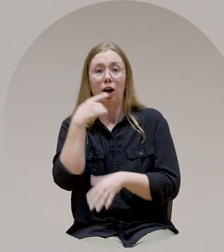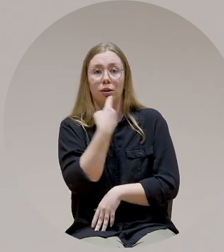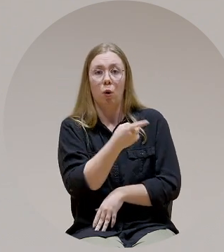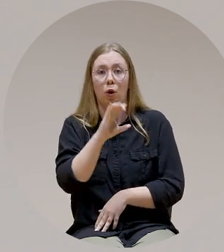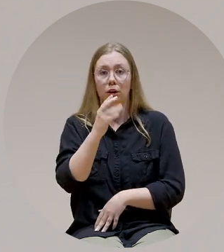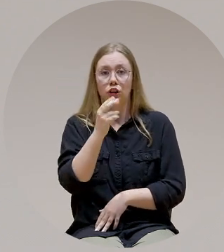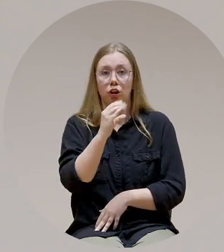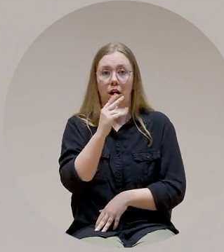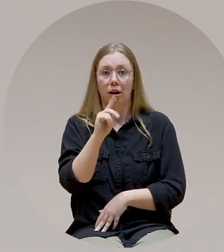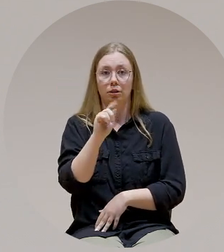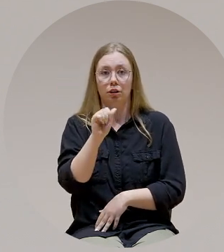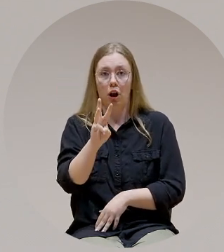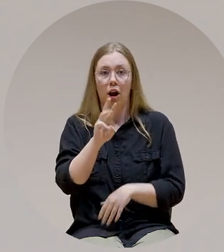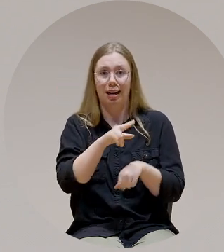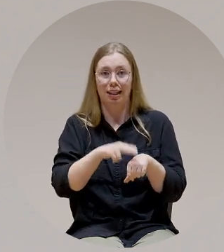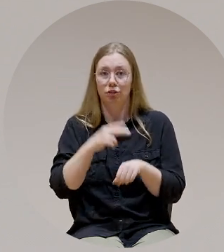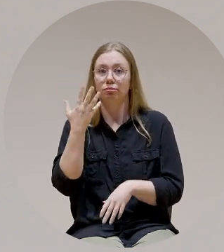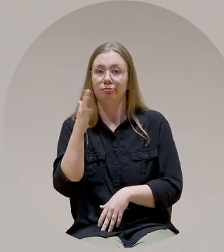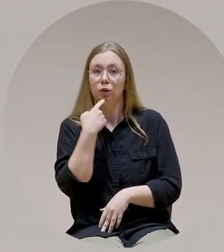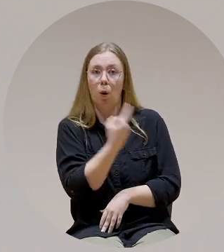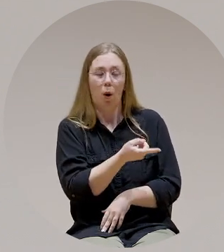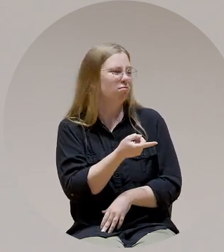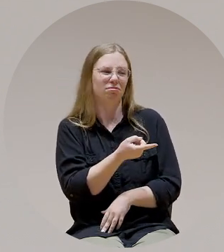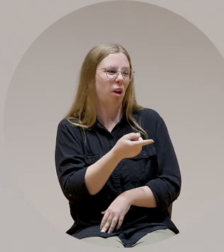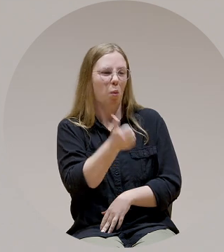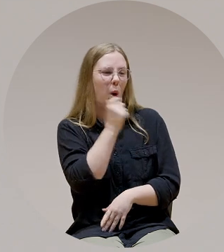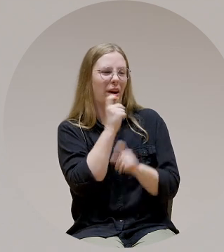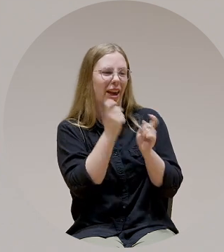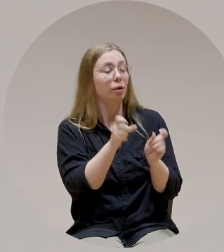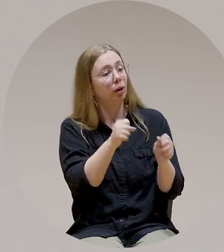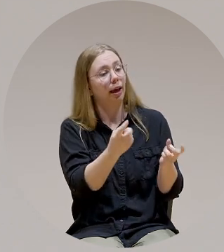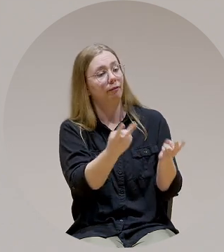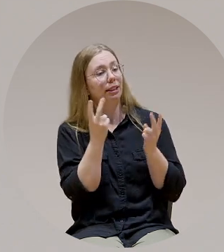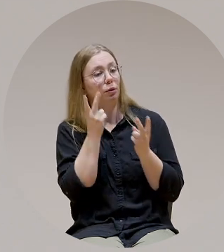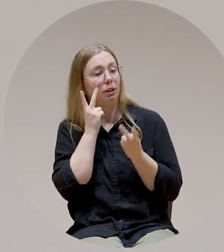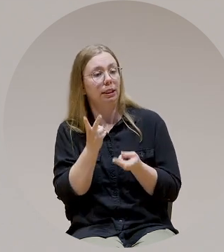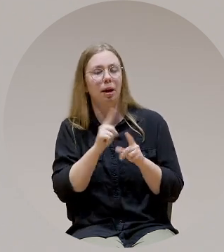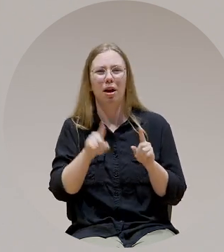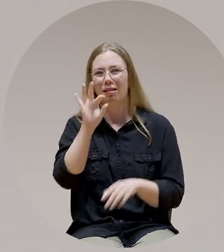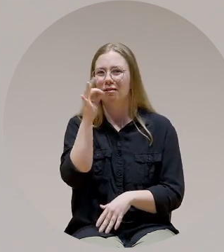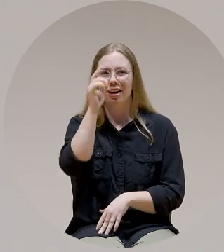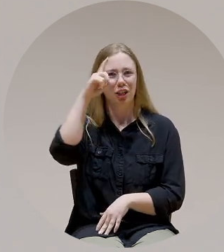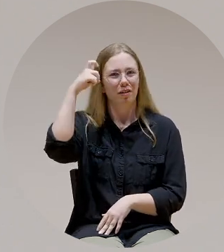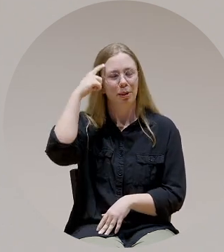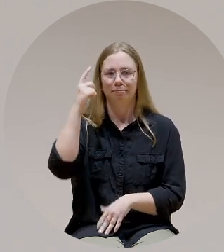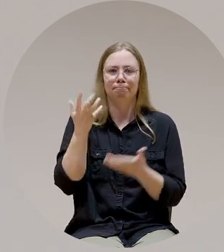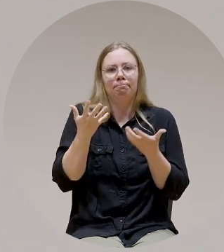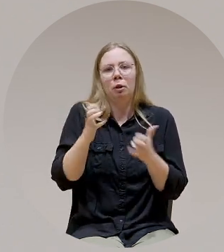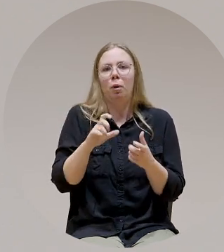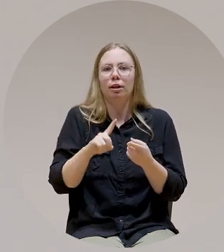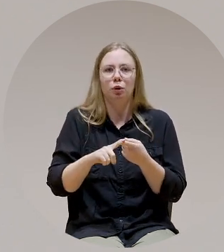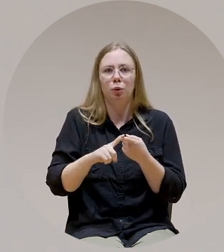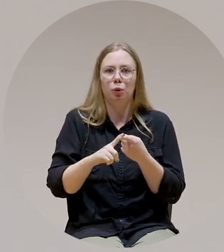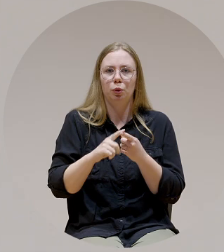you're not getting any of this back. You can come see it whenever you want, but the French government has no interest in